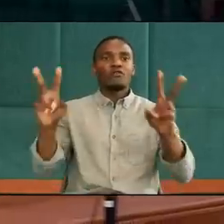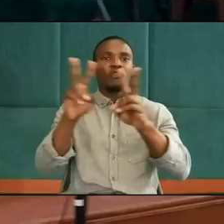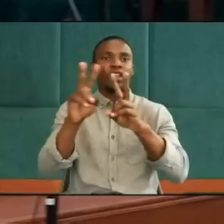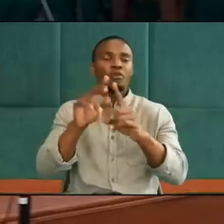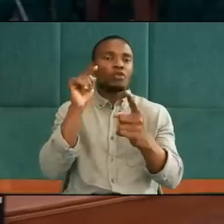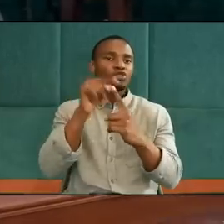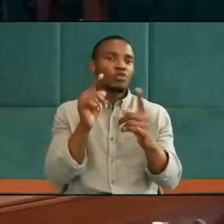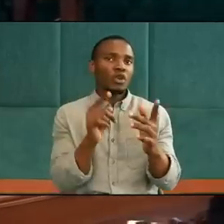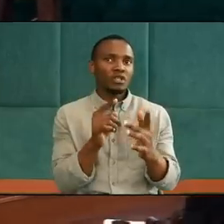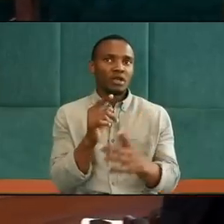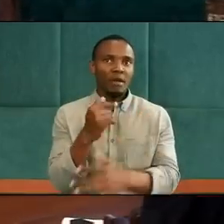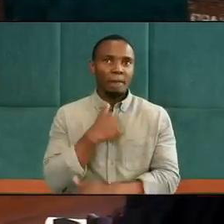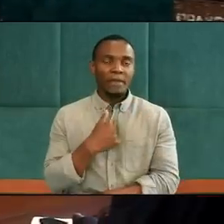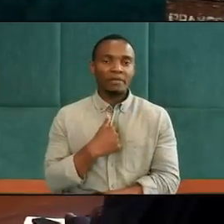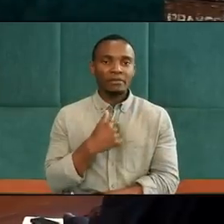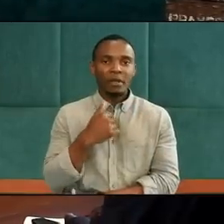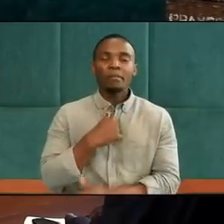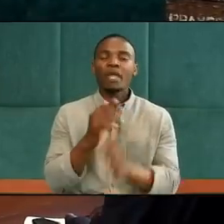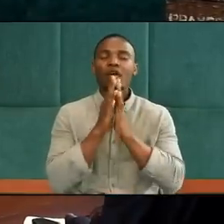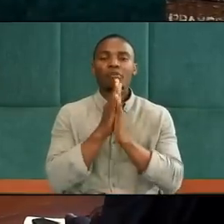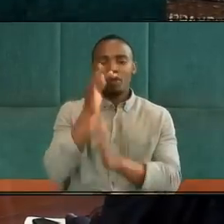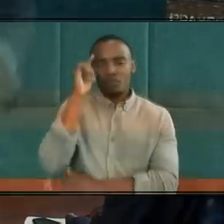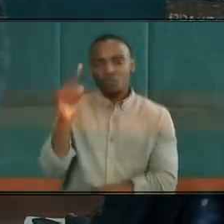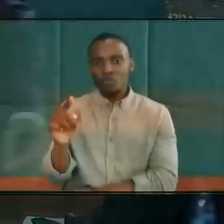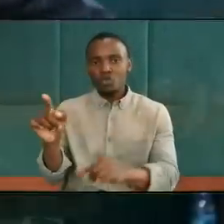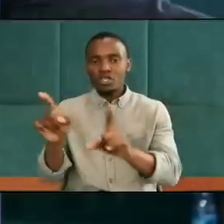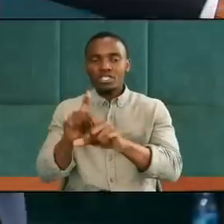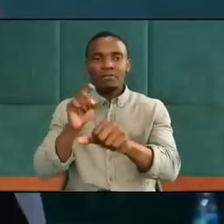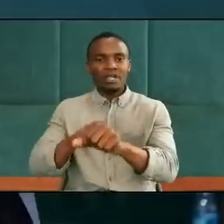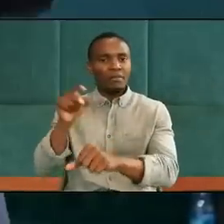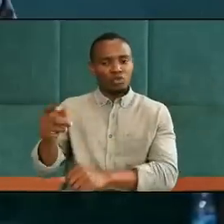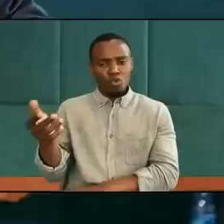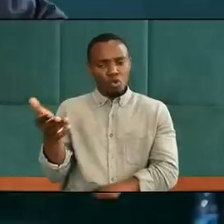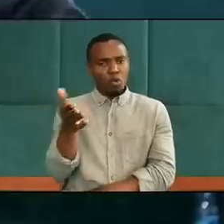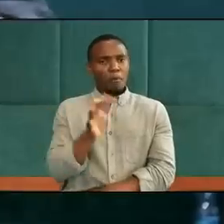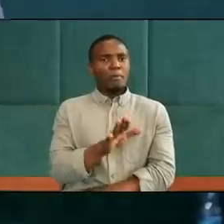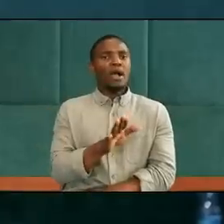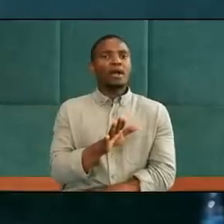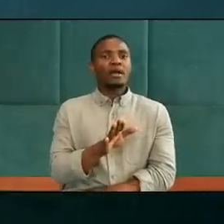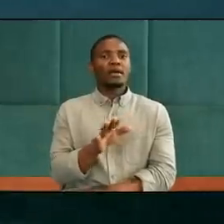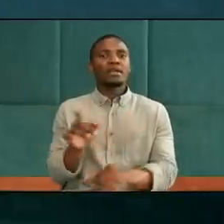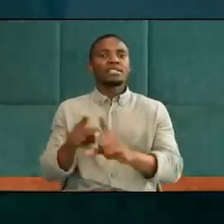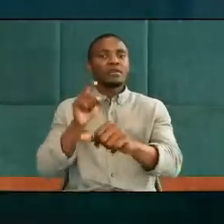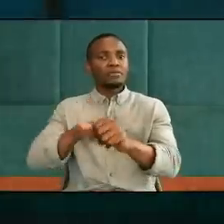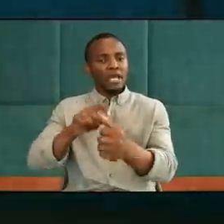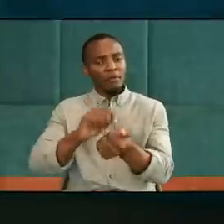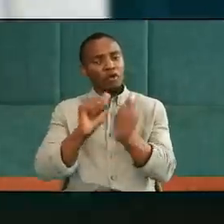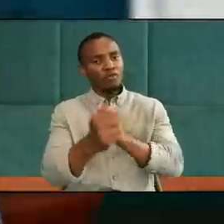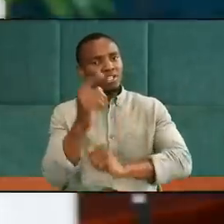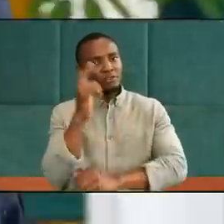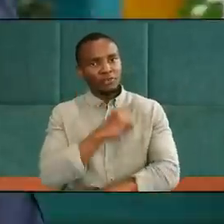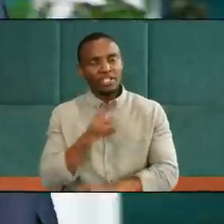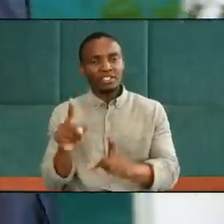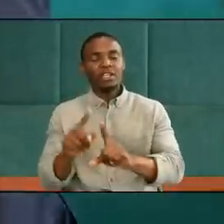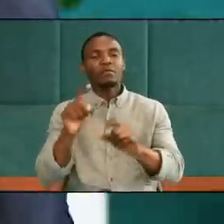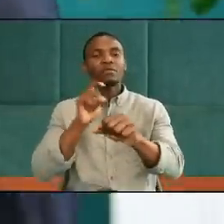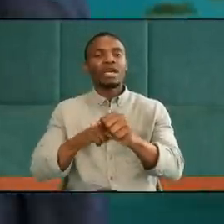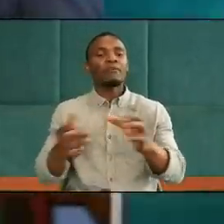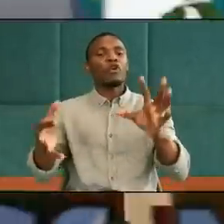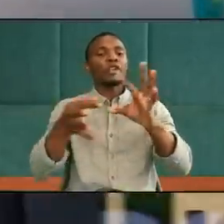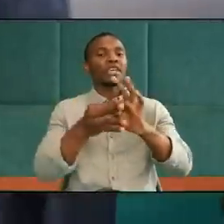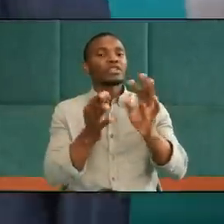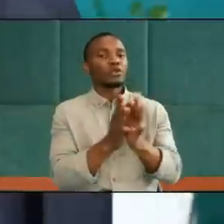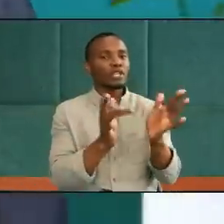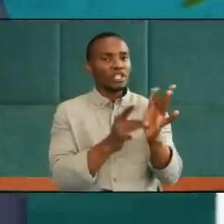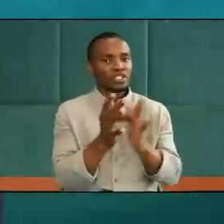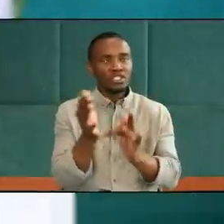you're valuable to me. I'm going to pray for you. And when you have returned, when you are converted, when you get back your strength, when you connect back to me, then